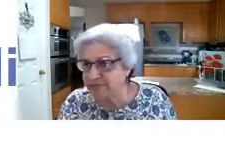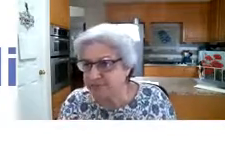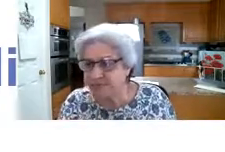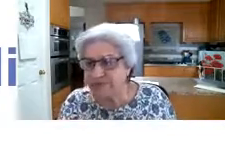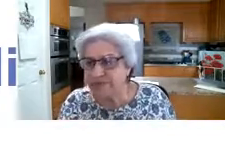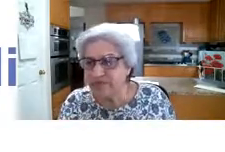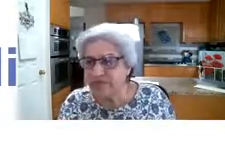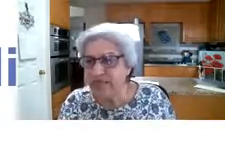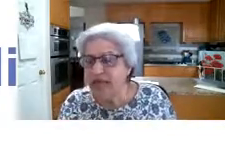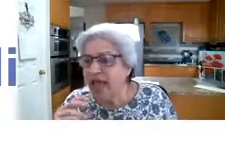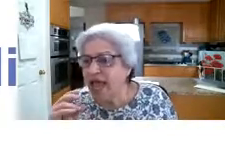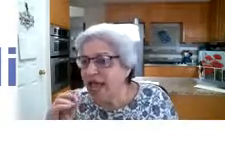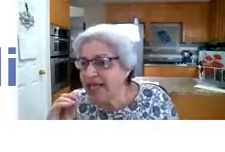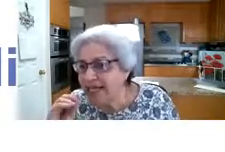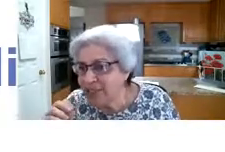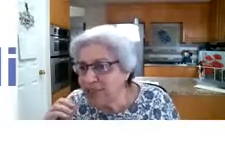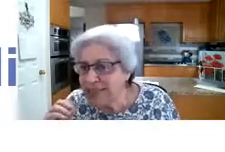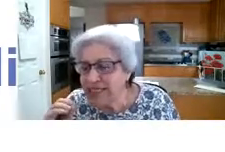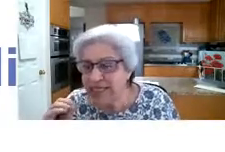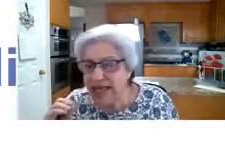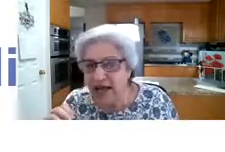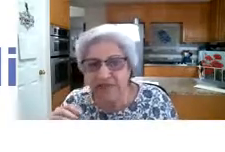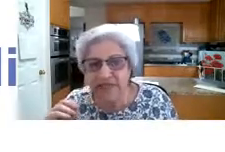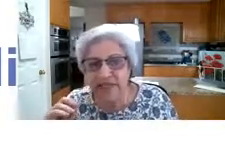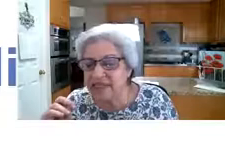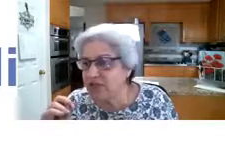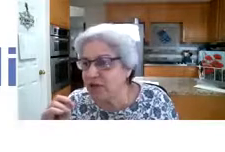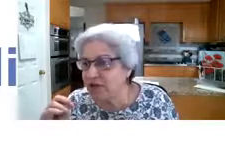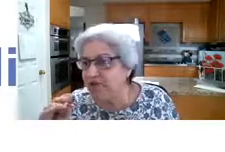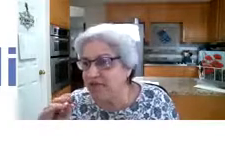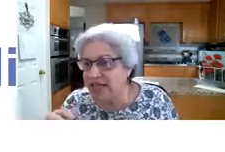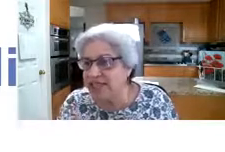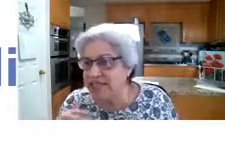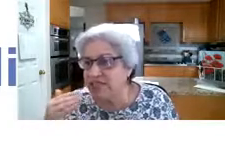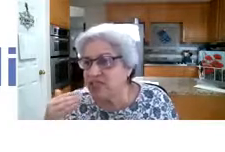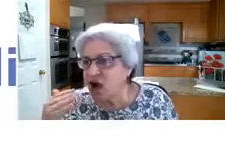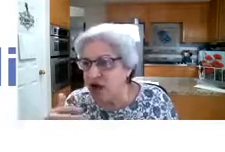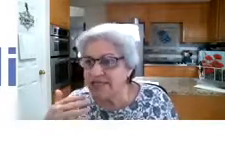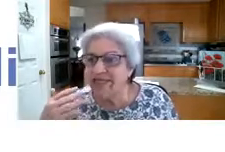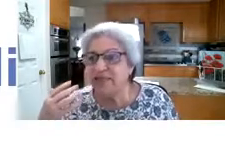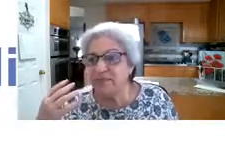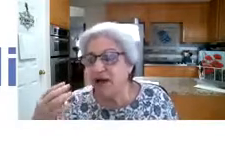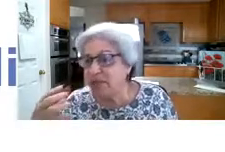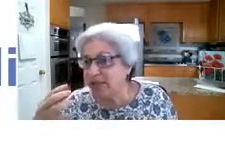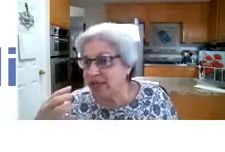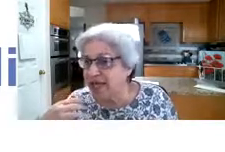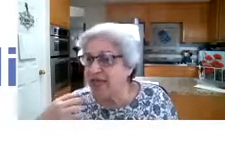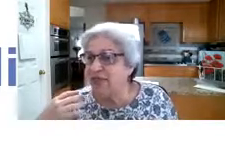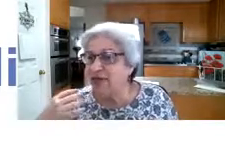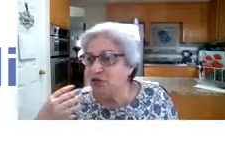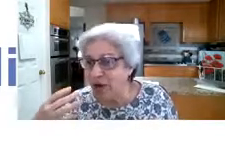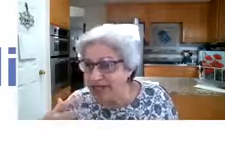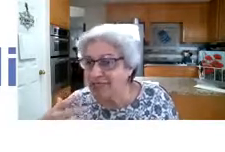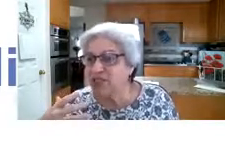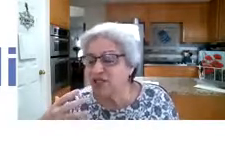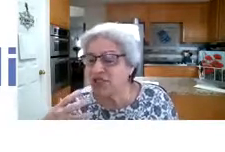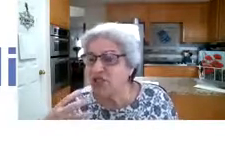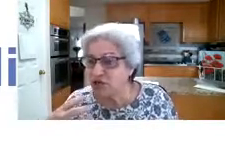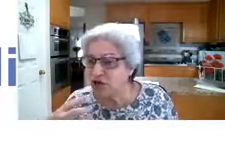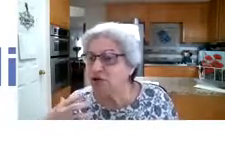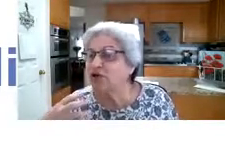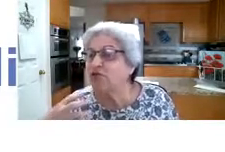process. And interestingly enough, this is one of the things that is causing the public the